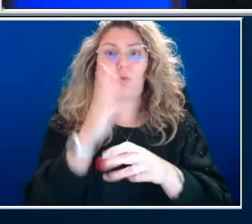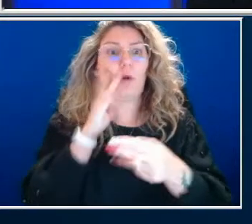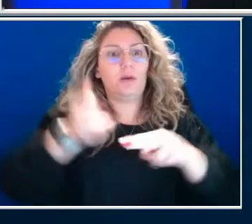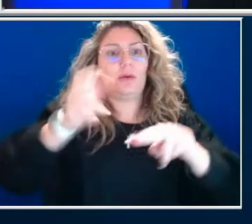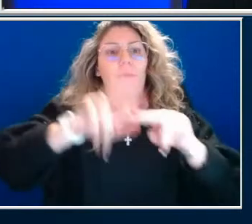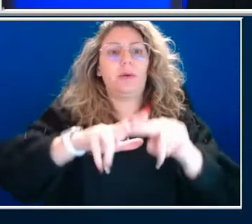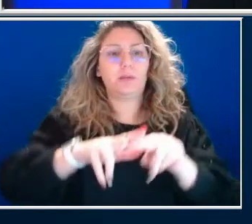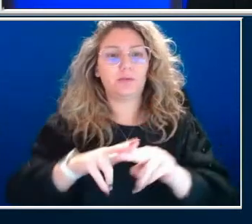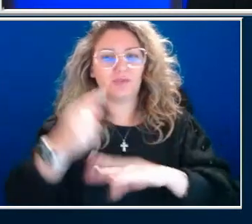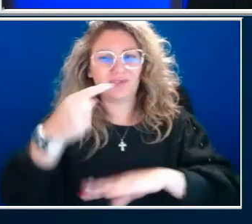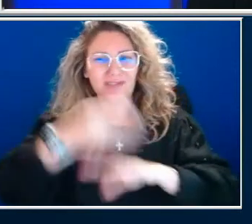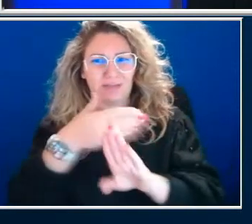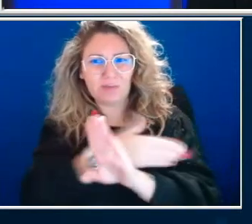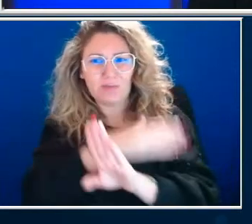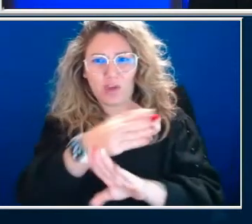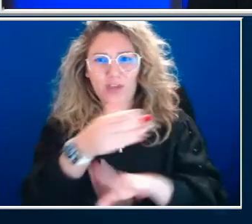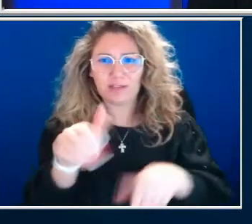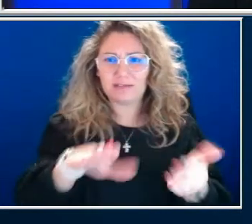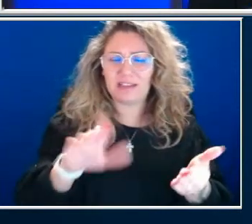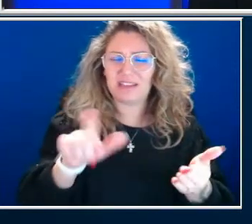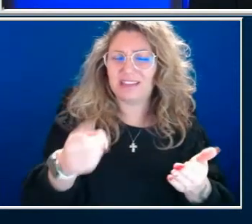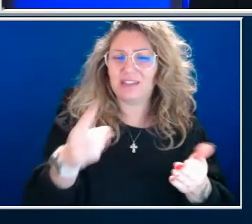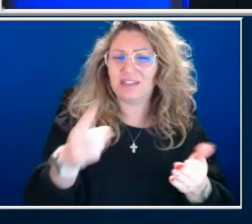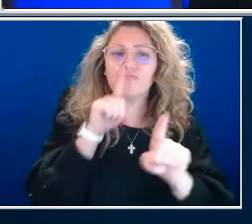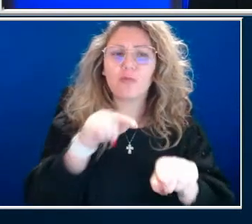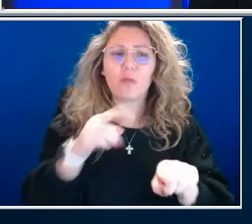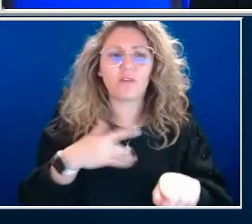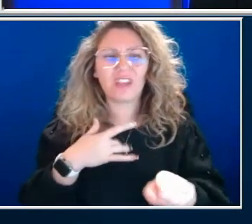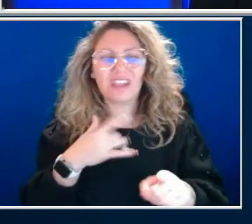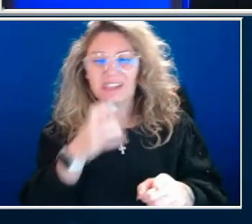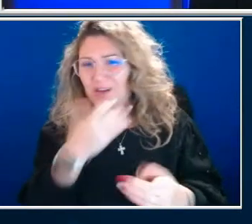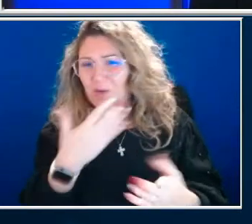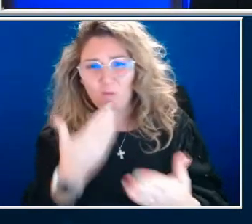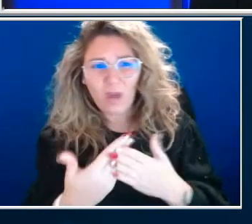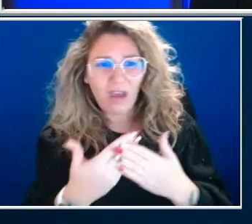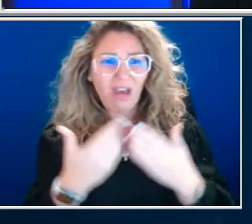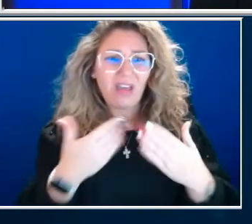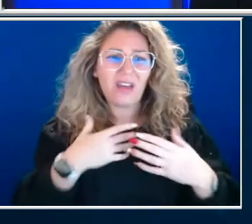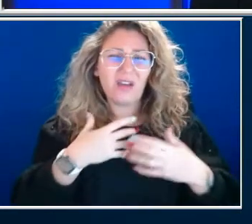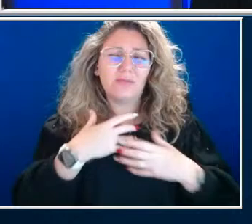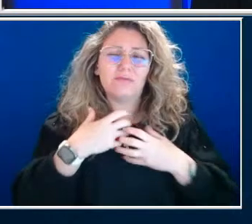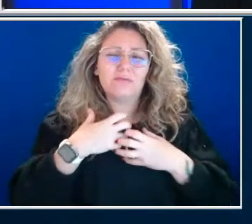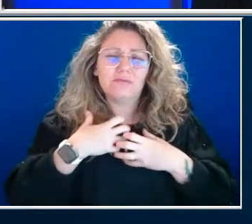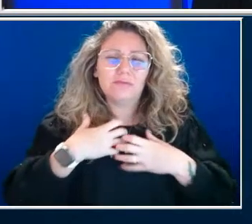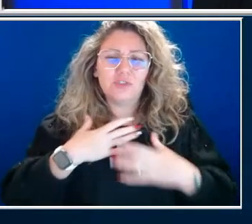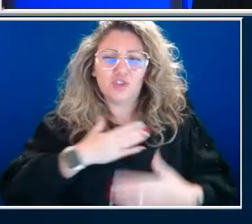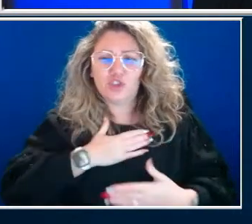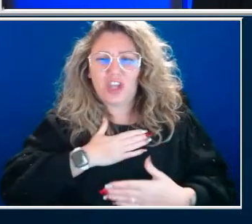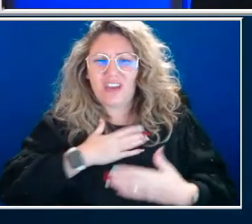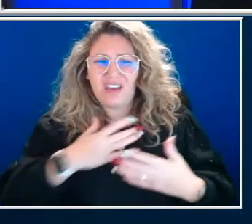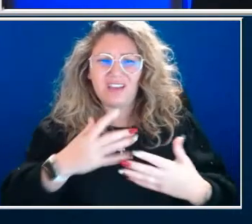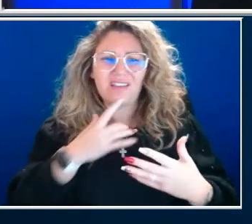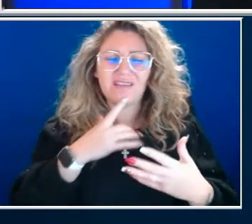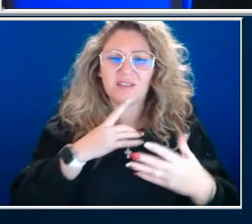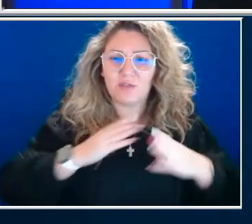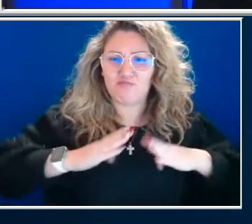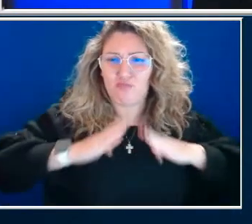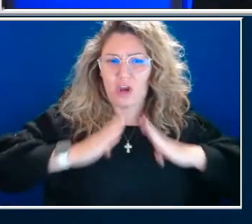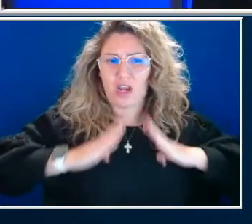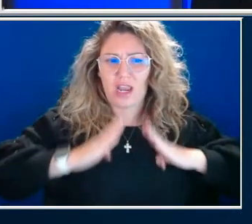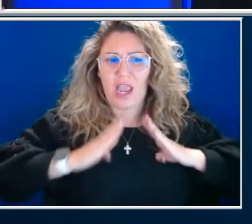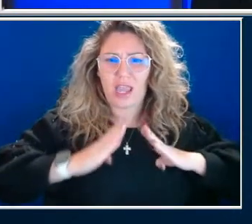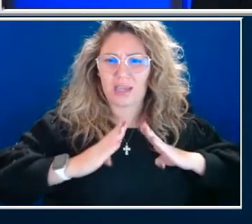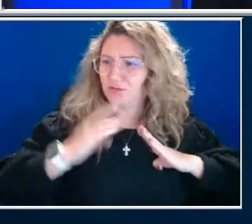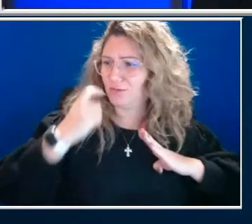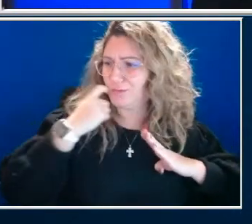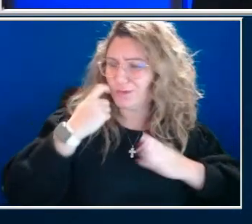death, he reported feeling not well, tightness in his chest. He had been treated for bronchitis. Could they have caught